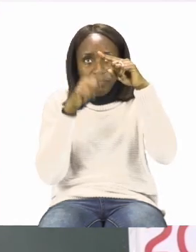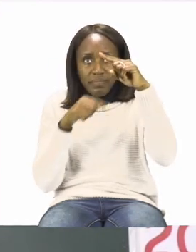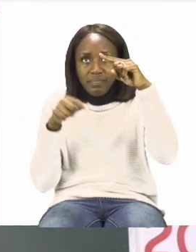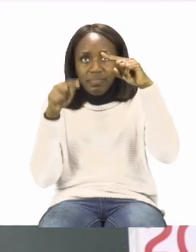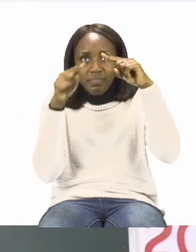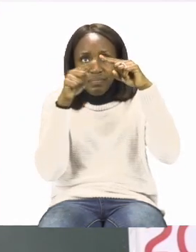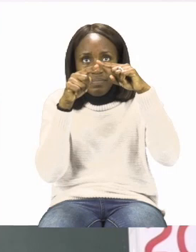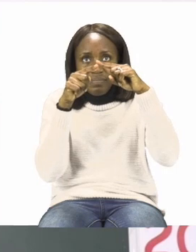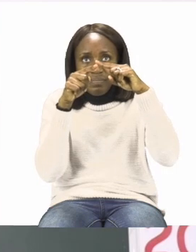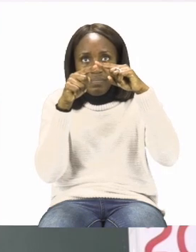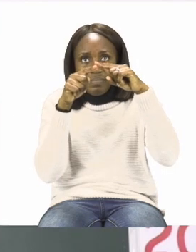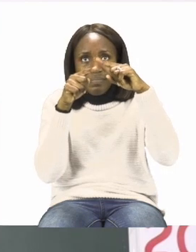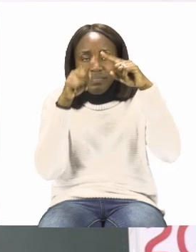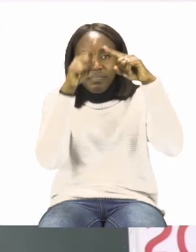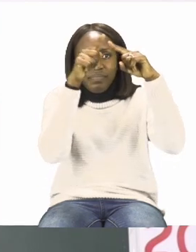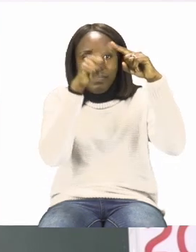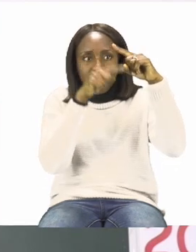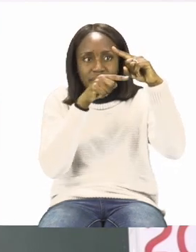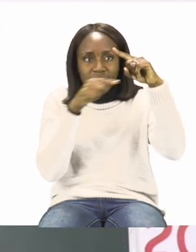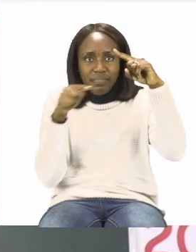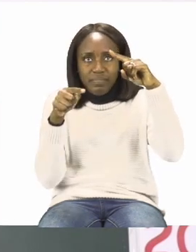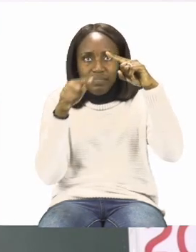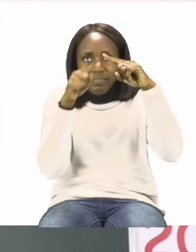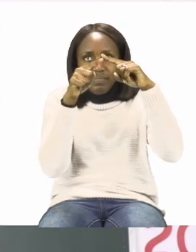Triangle, circle.